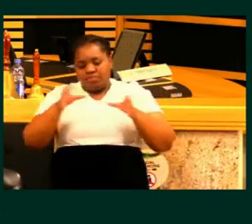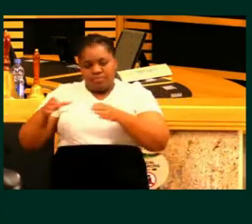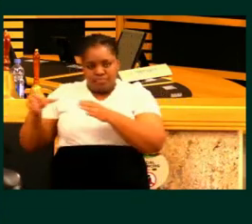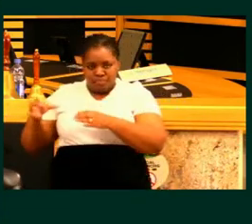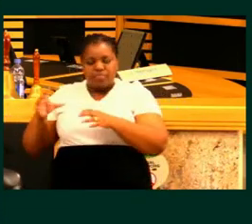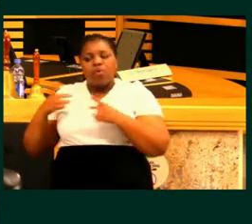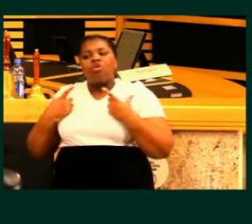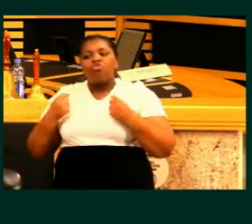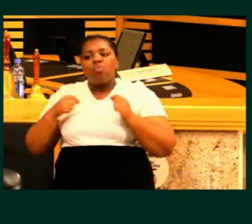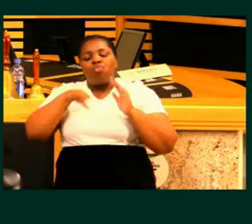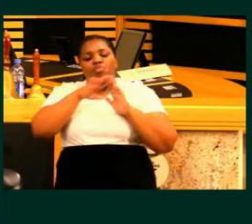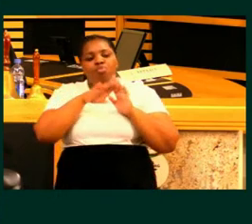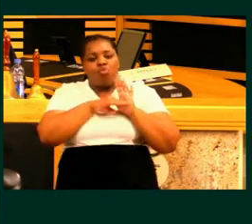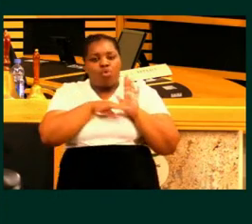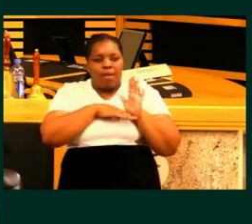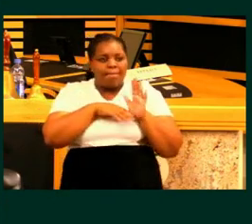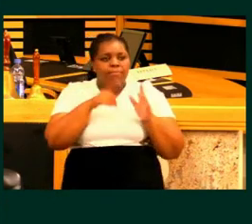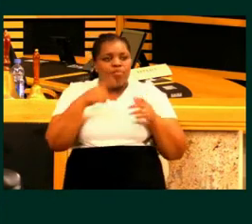lgbtq